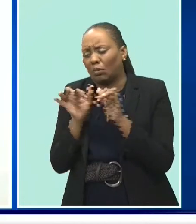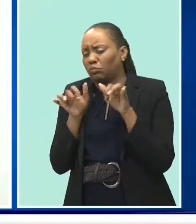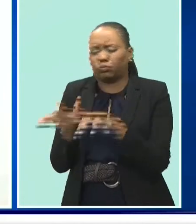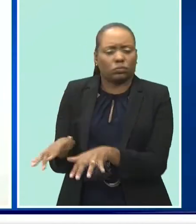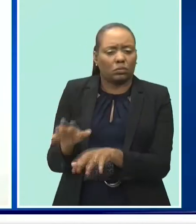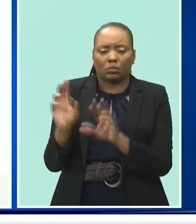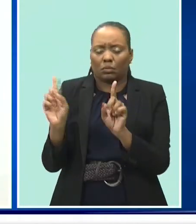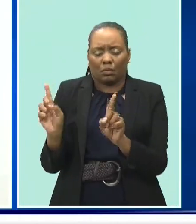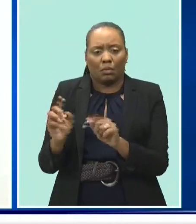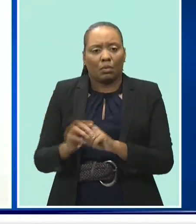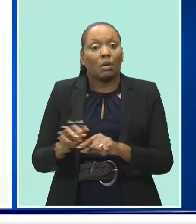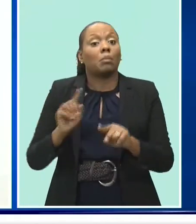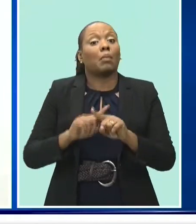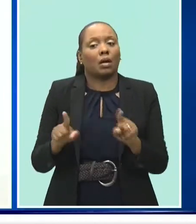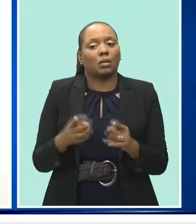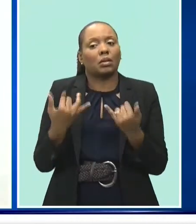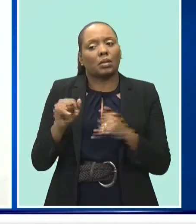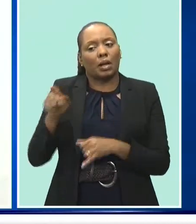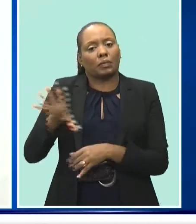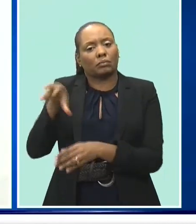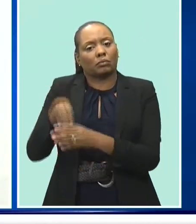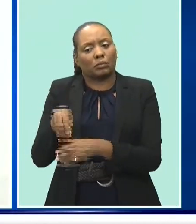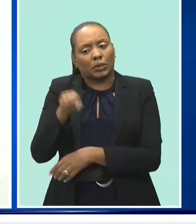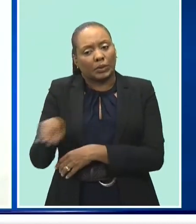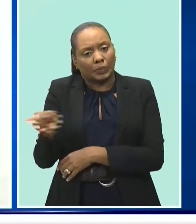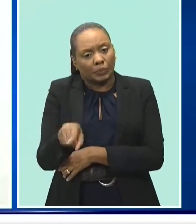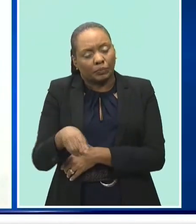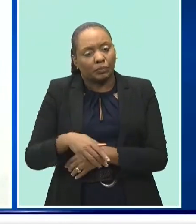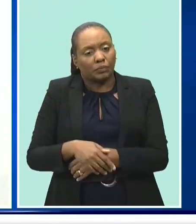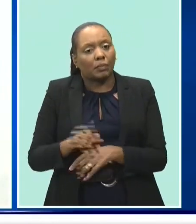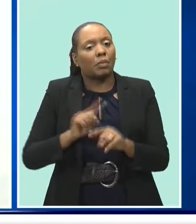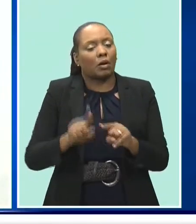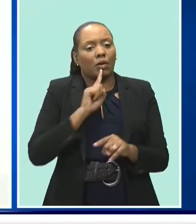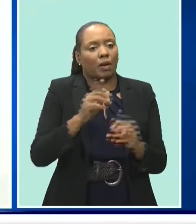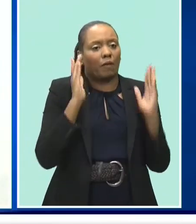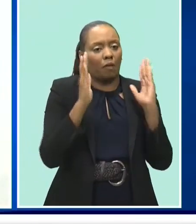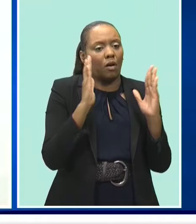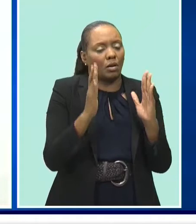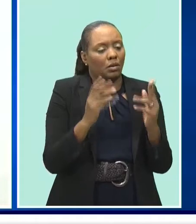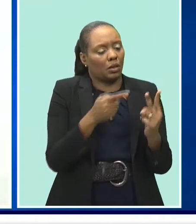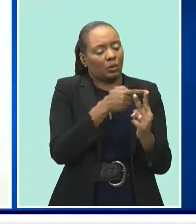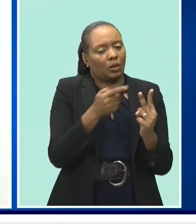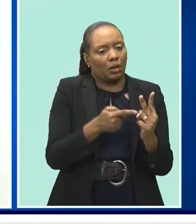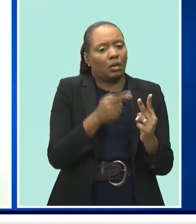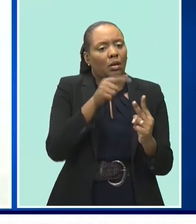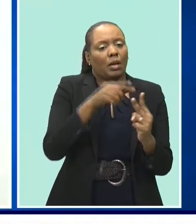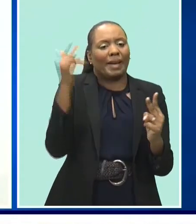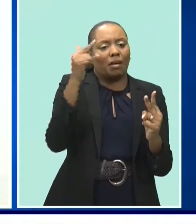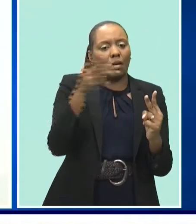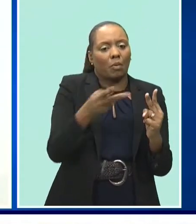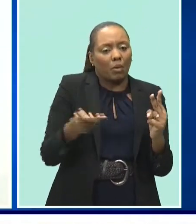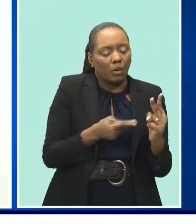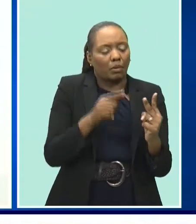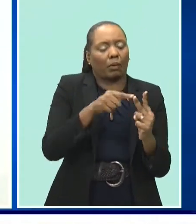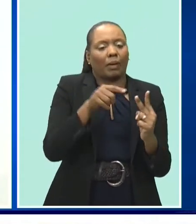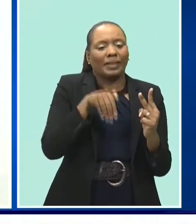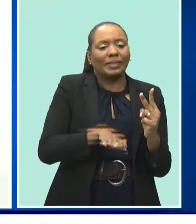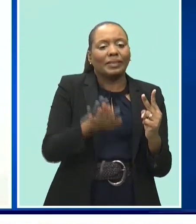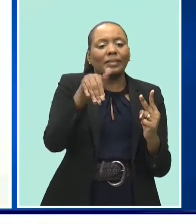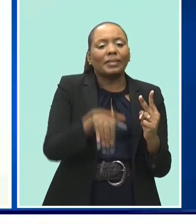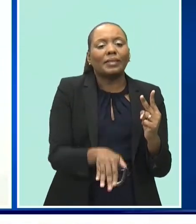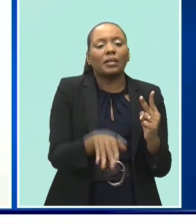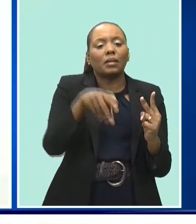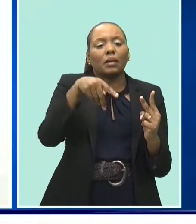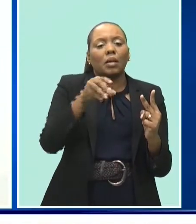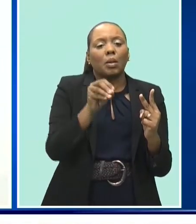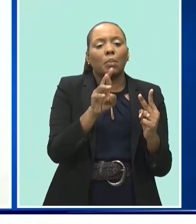seaport would, but we are not excluding those. It's just that we are focusing on the two major ports of entry at this time, and then we